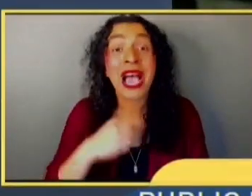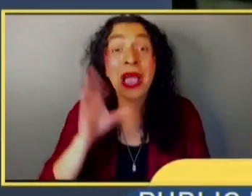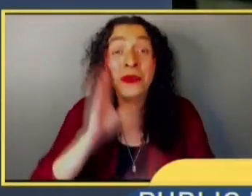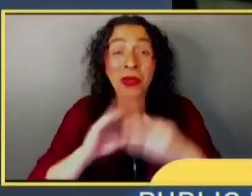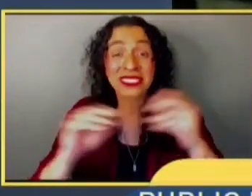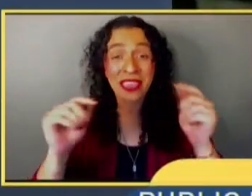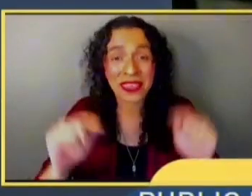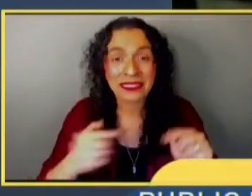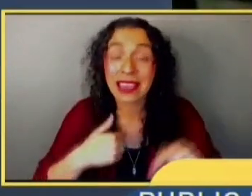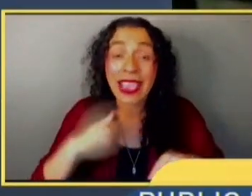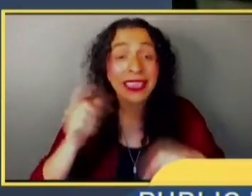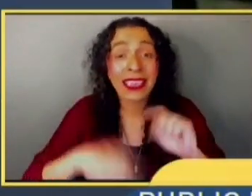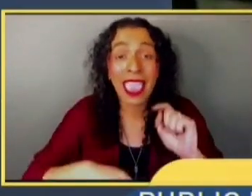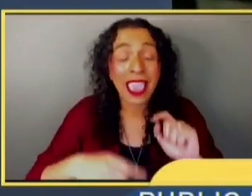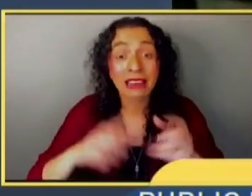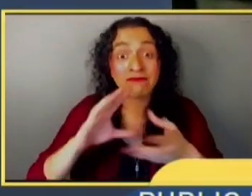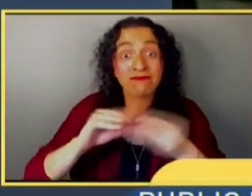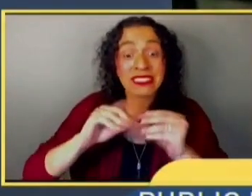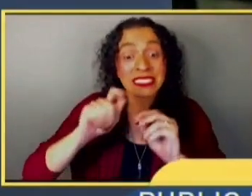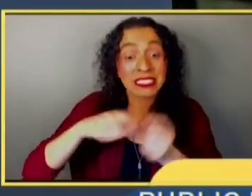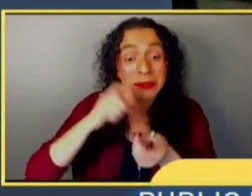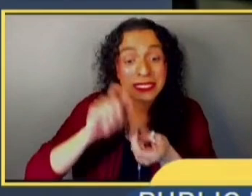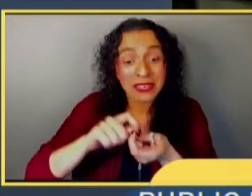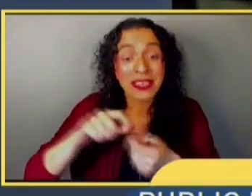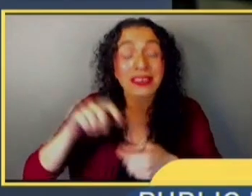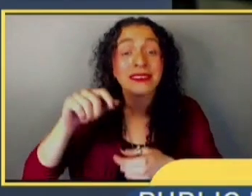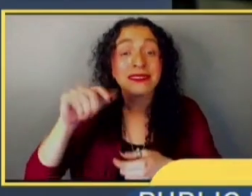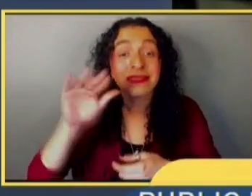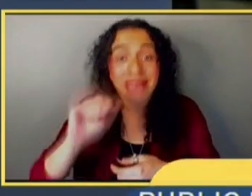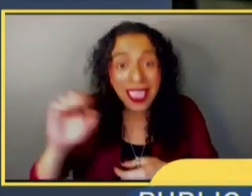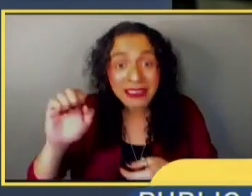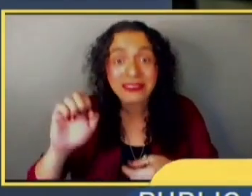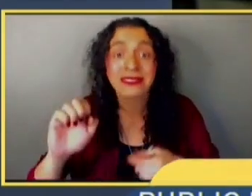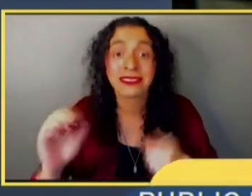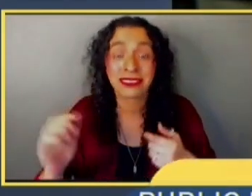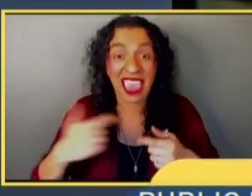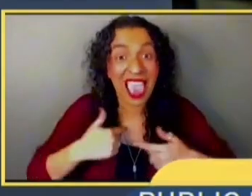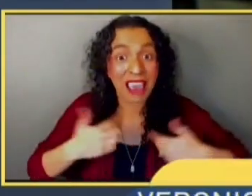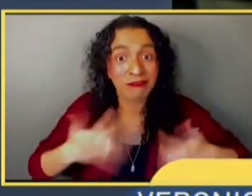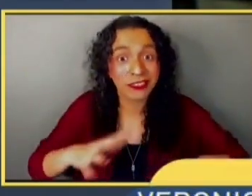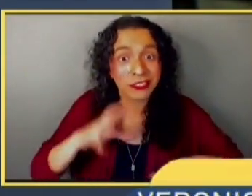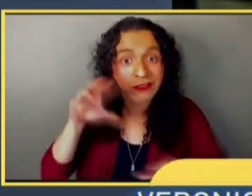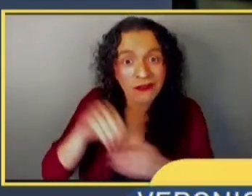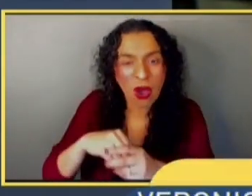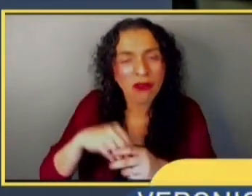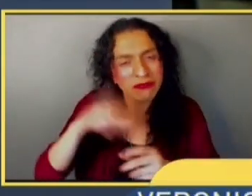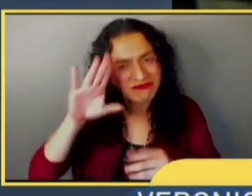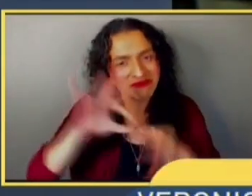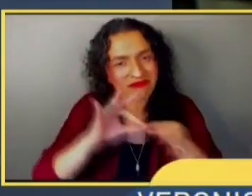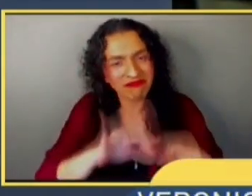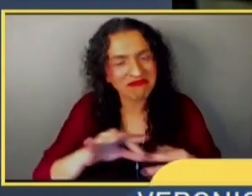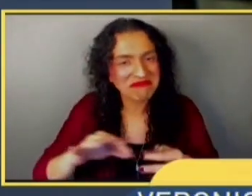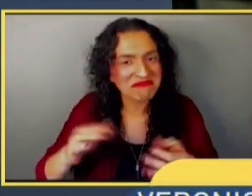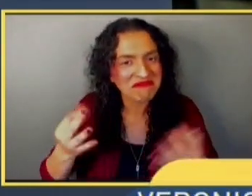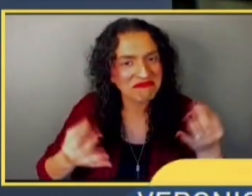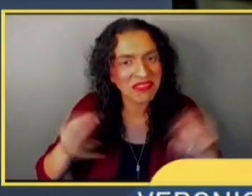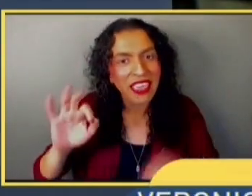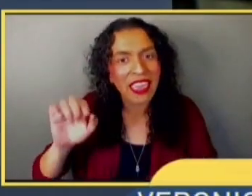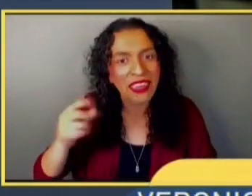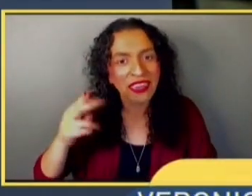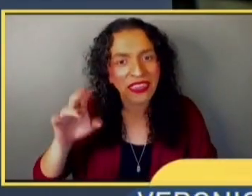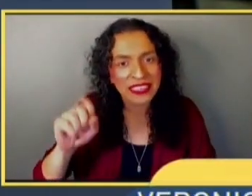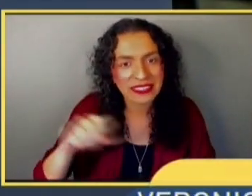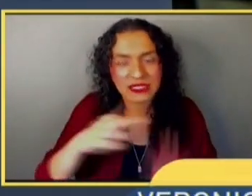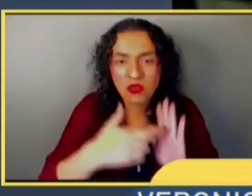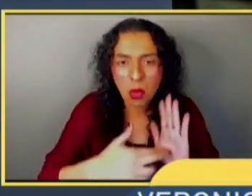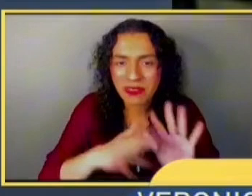speak as to specific cases that are pending before me because of ethics rules. But I will tell you that each and every single judge takes each and every single decision